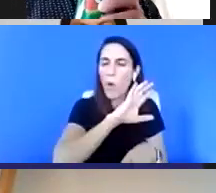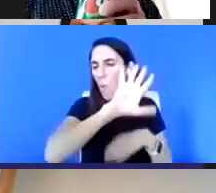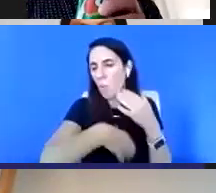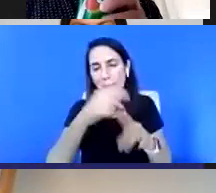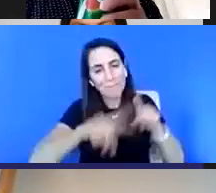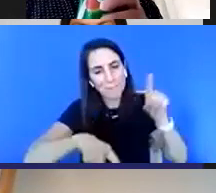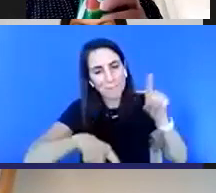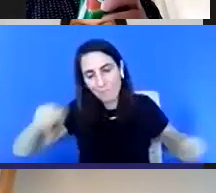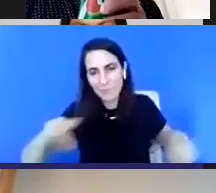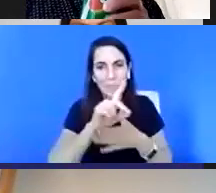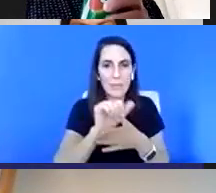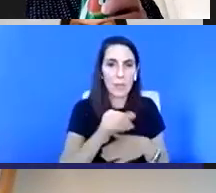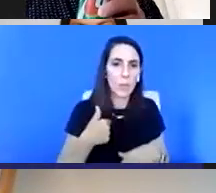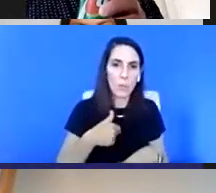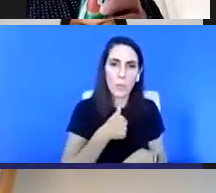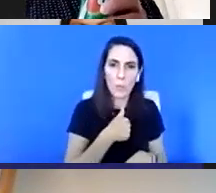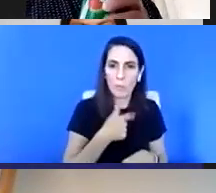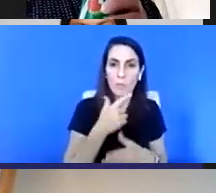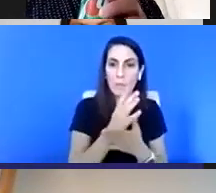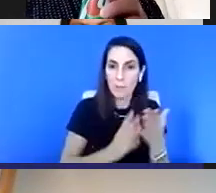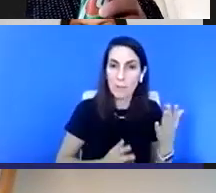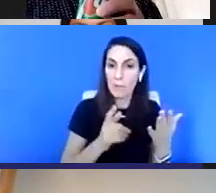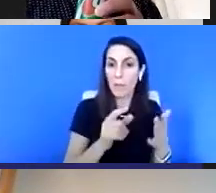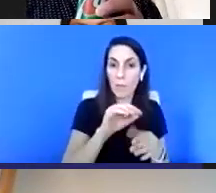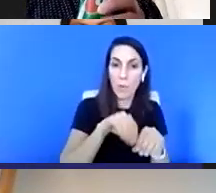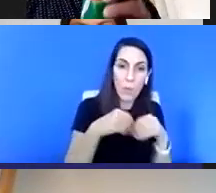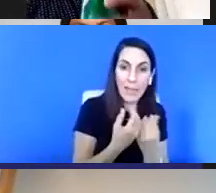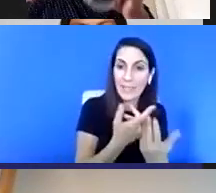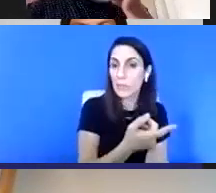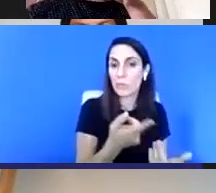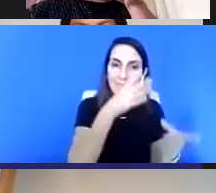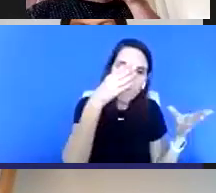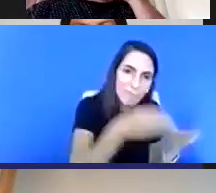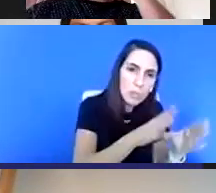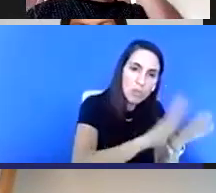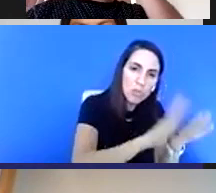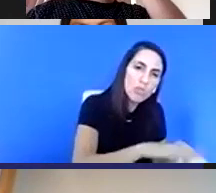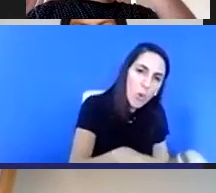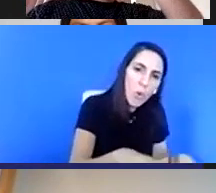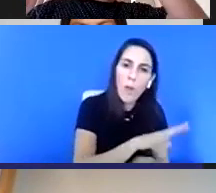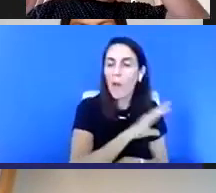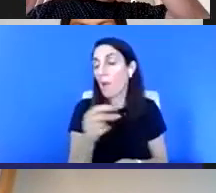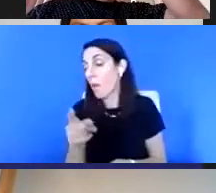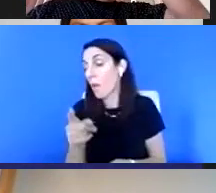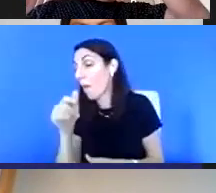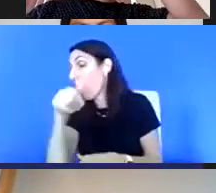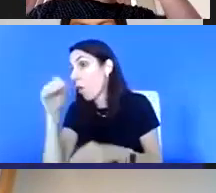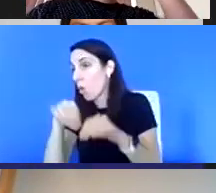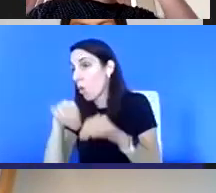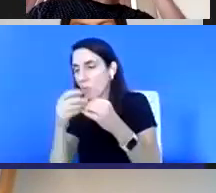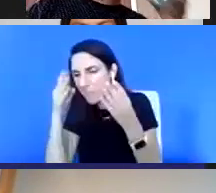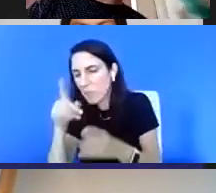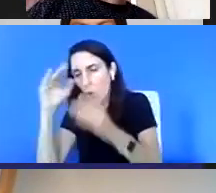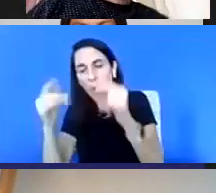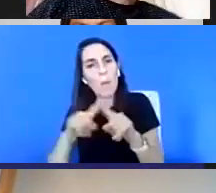We're also across the lifespan, so some organizations maybe just focus on children who have disabilities or older adults who have disabilities, but